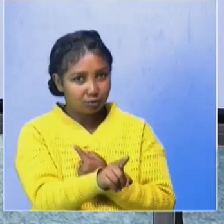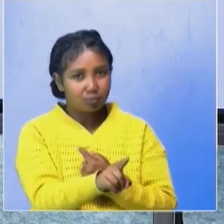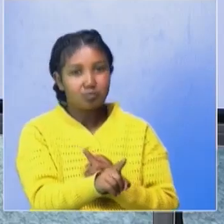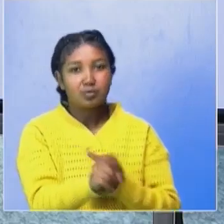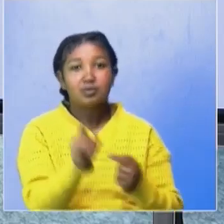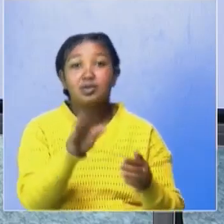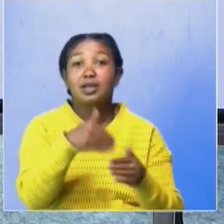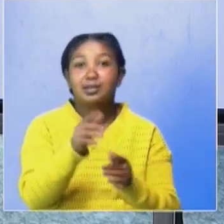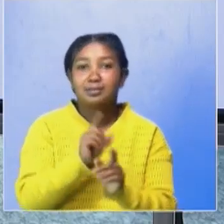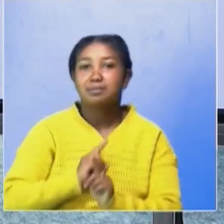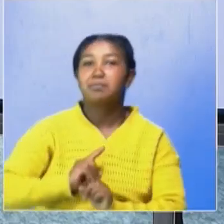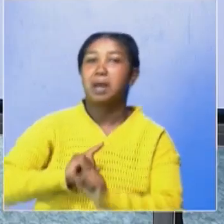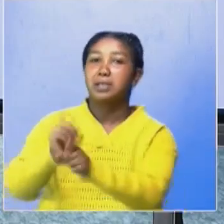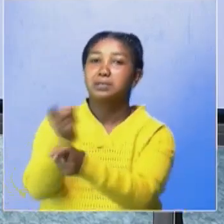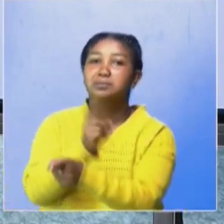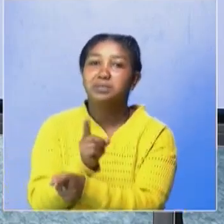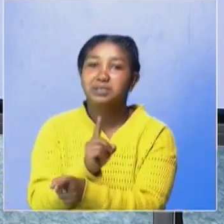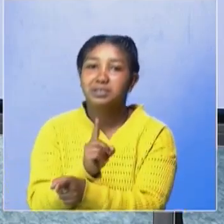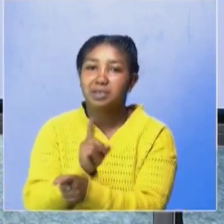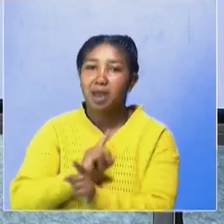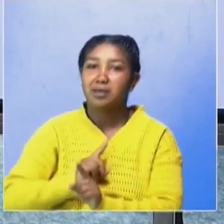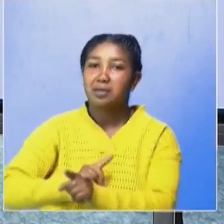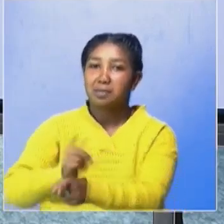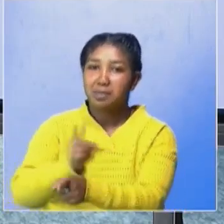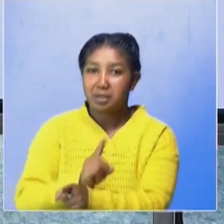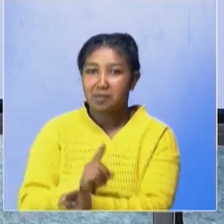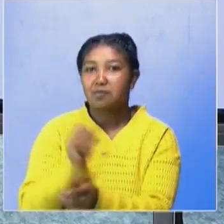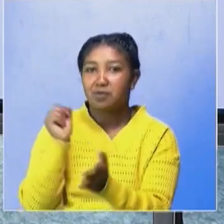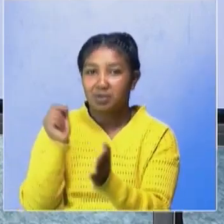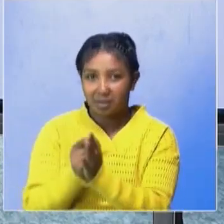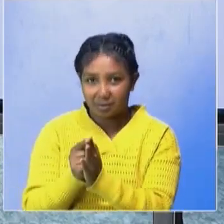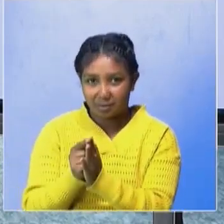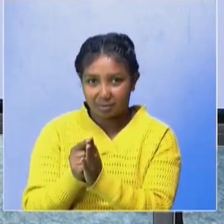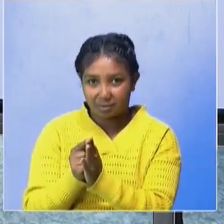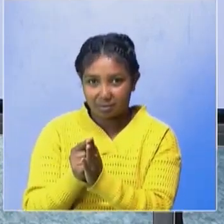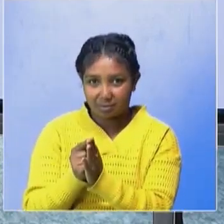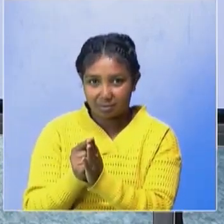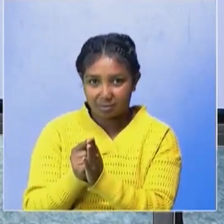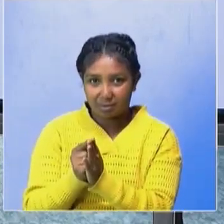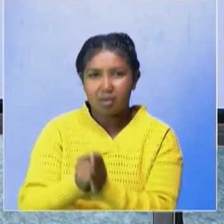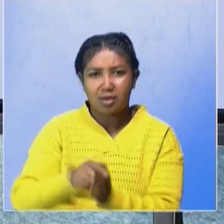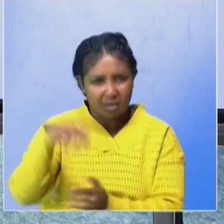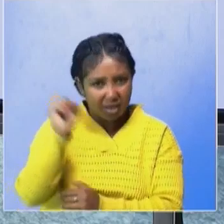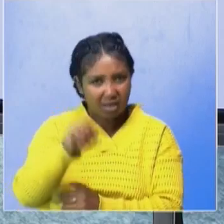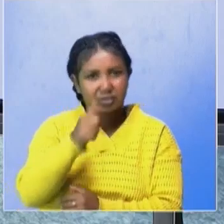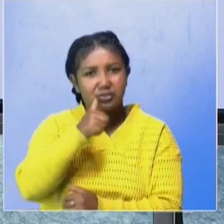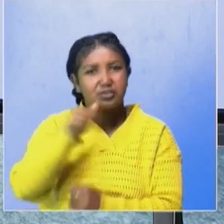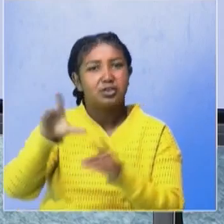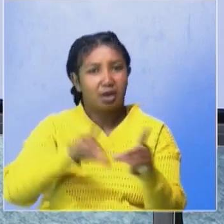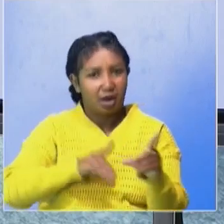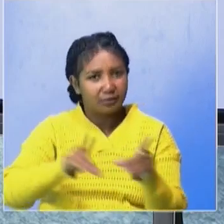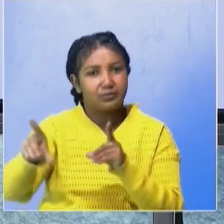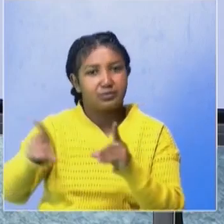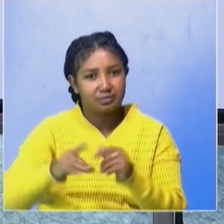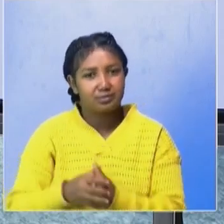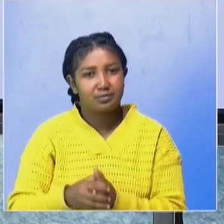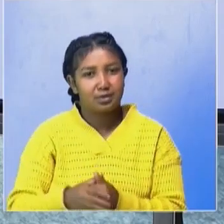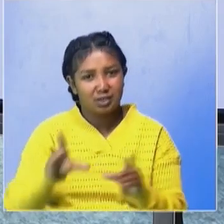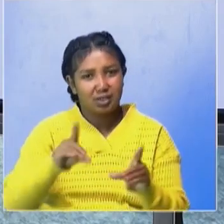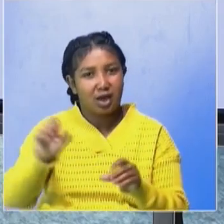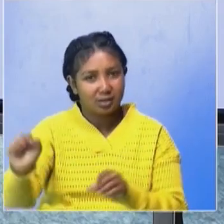The next student can answer the question. For example, yes, she does.